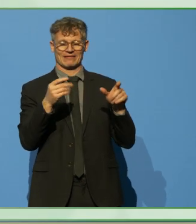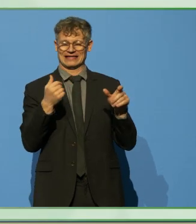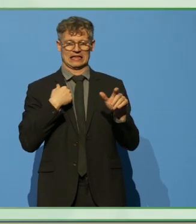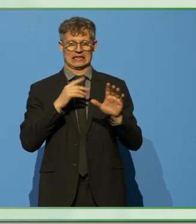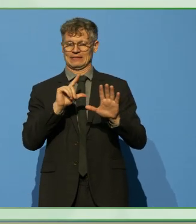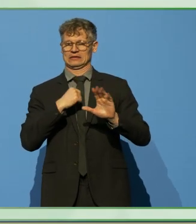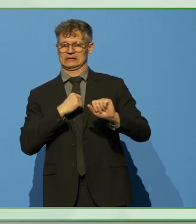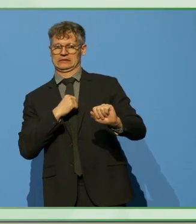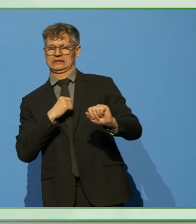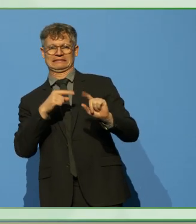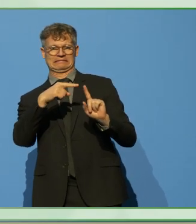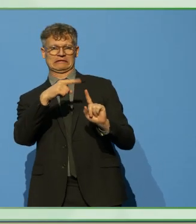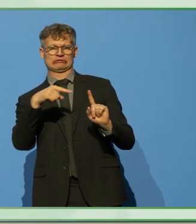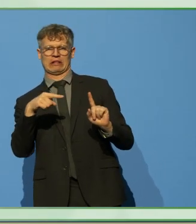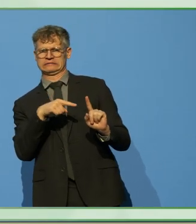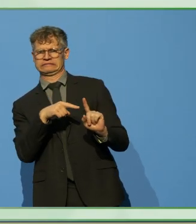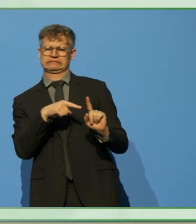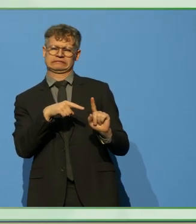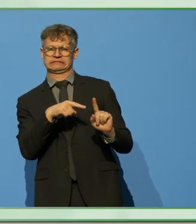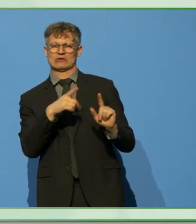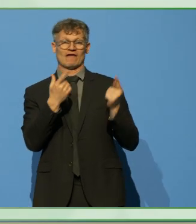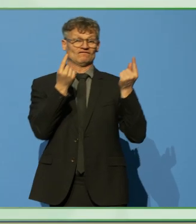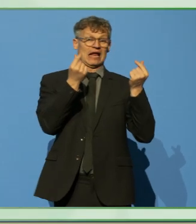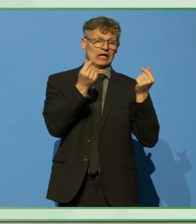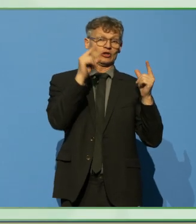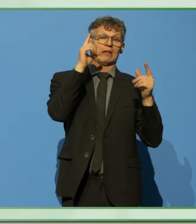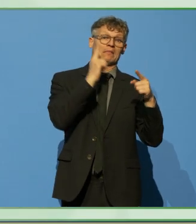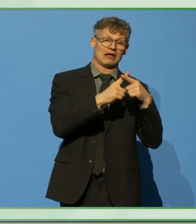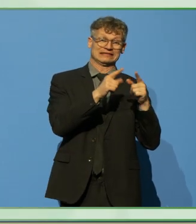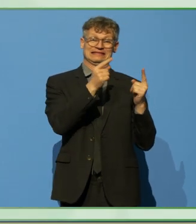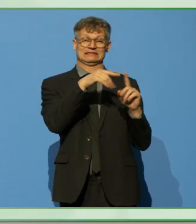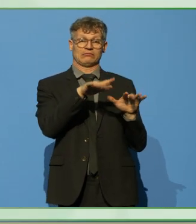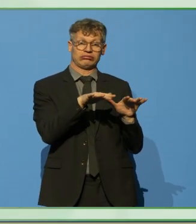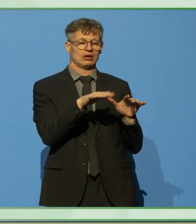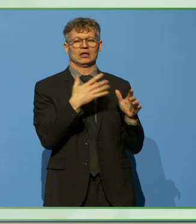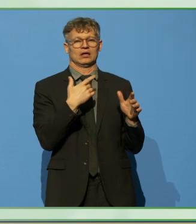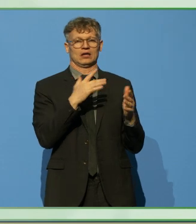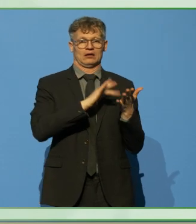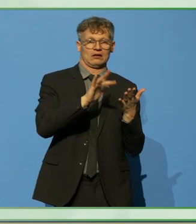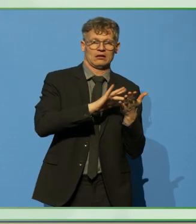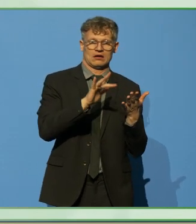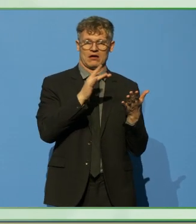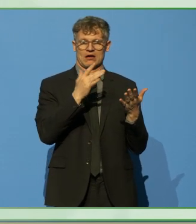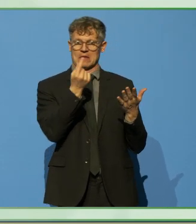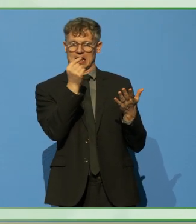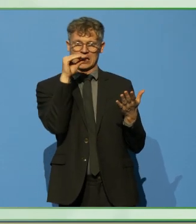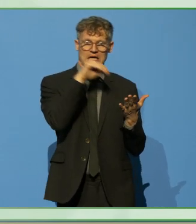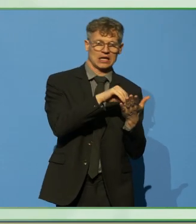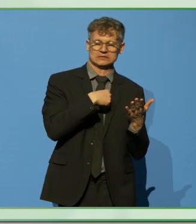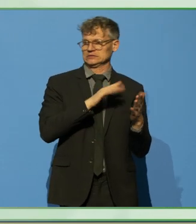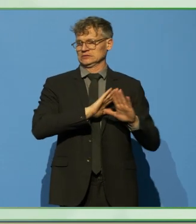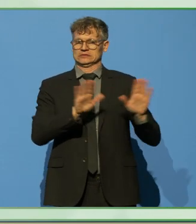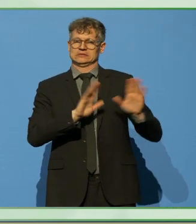it's, or even in the financial digital world. So it's really the broadest scope that you could think of, and we'll try to be